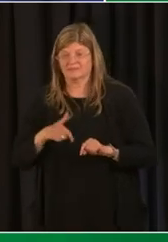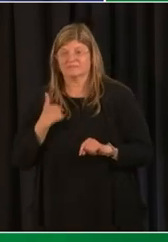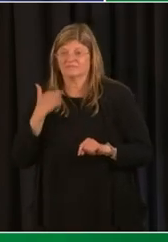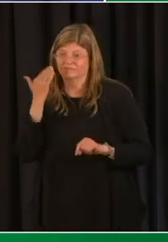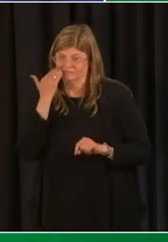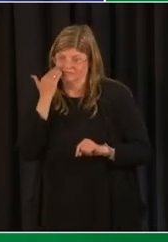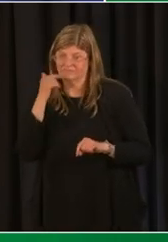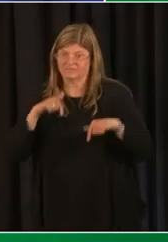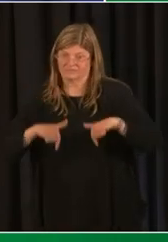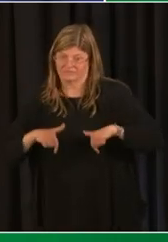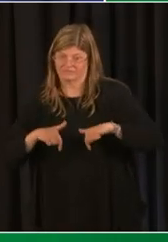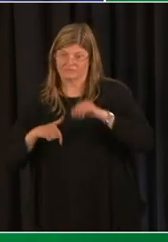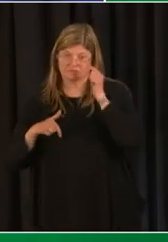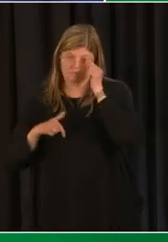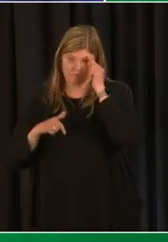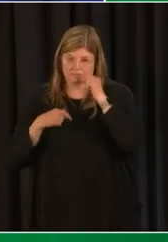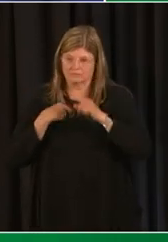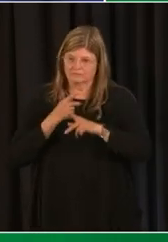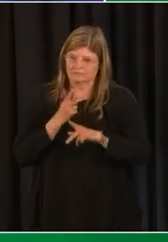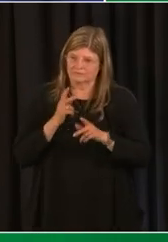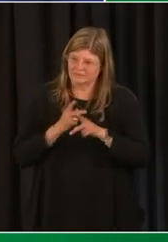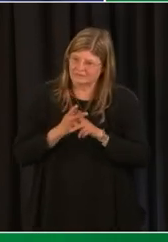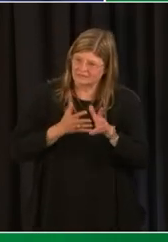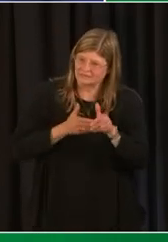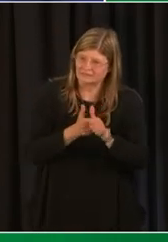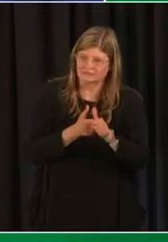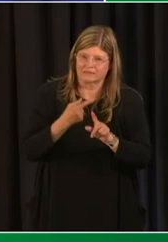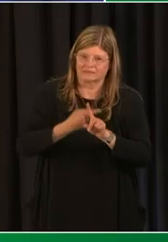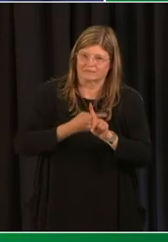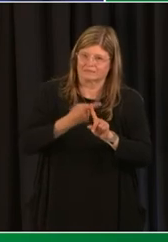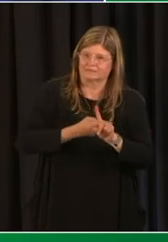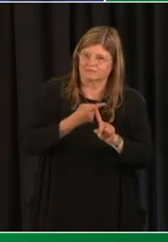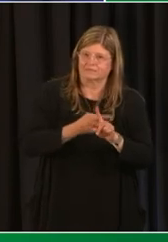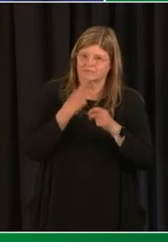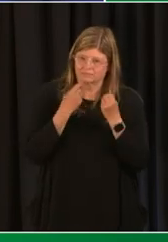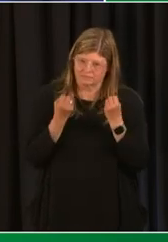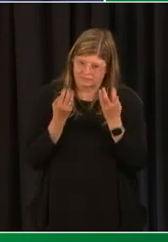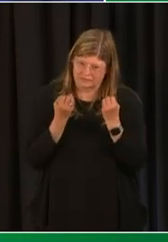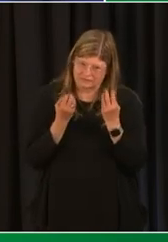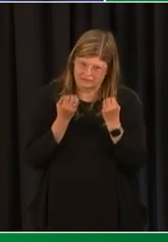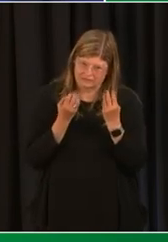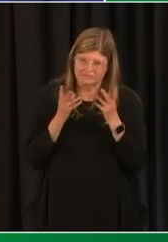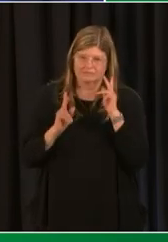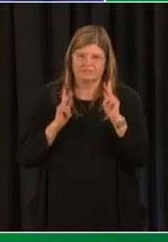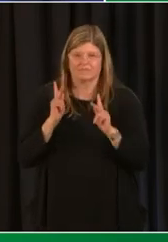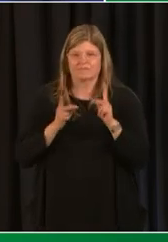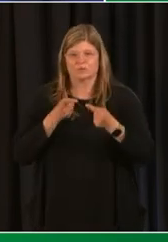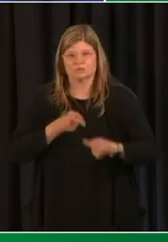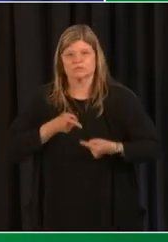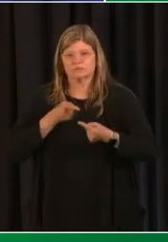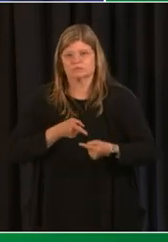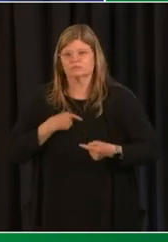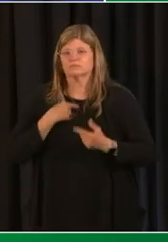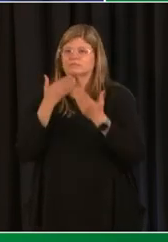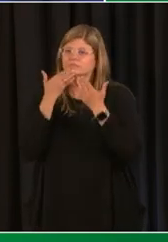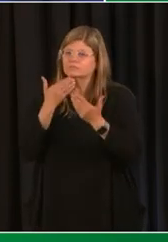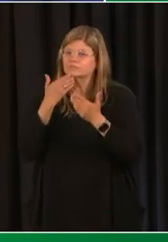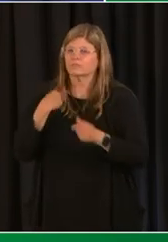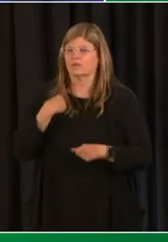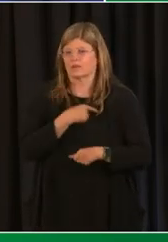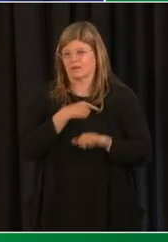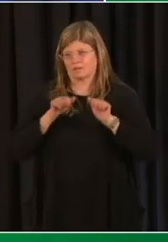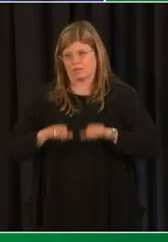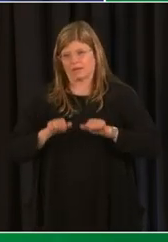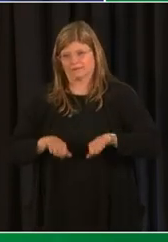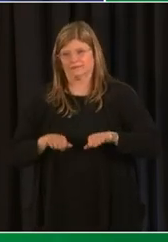know that wages have not kept up with the price of rent, and that many, many people are struggling, and we're so grateful that we're able to